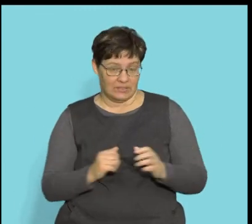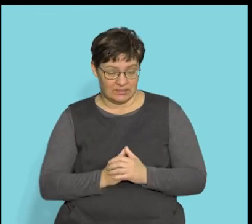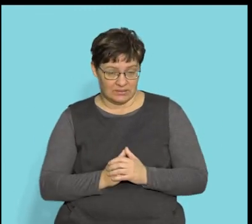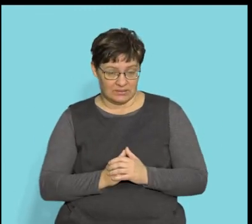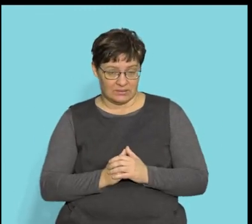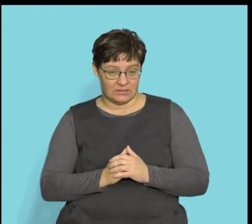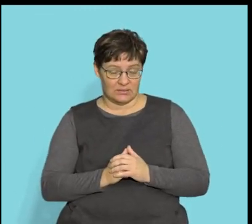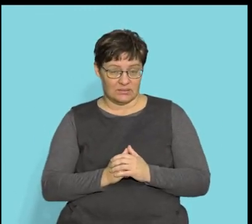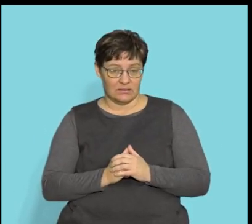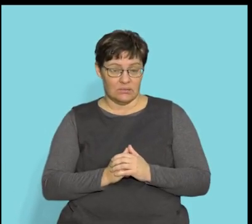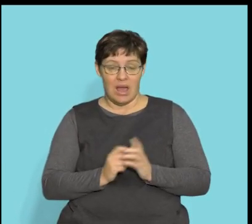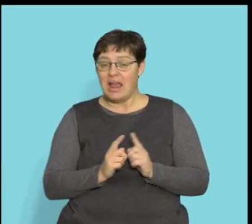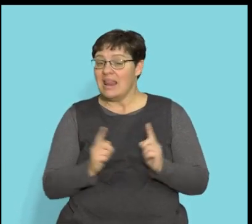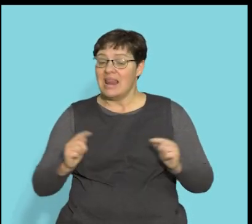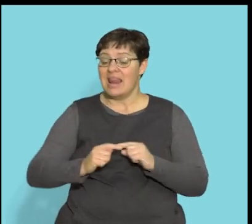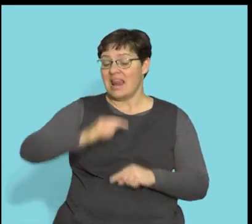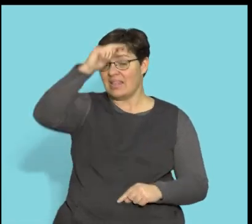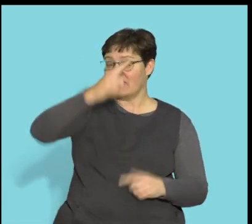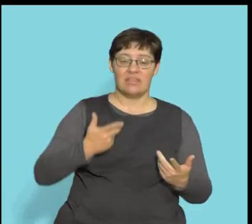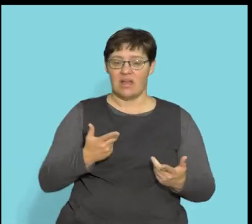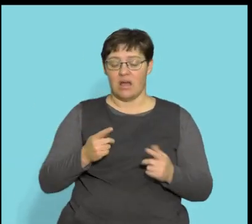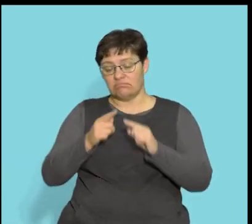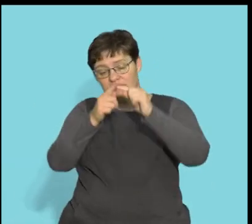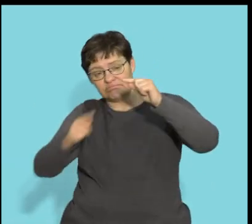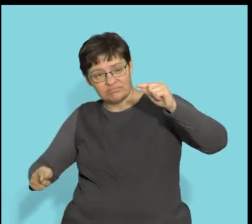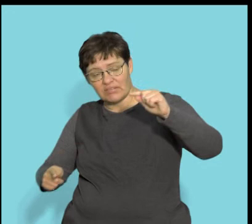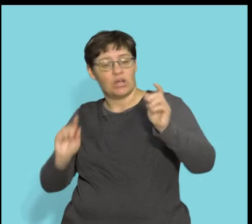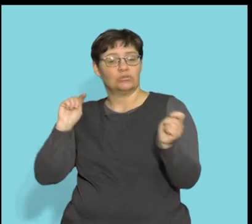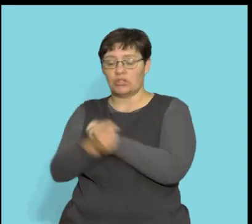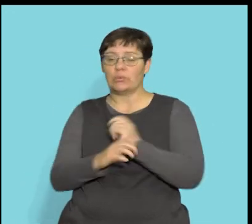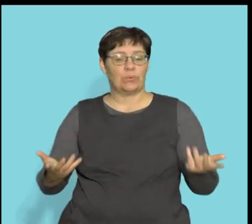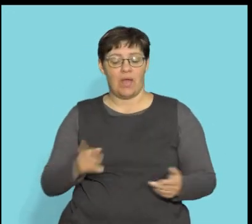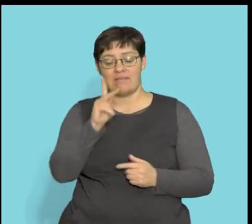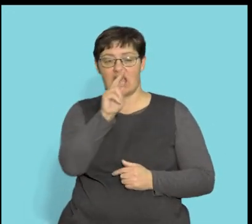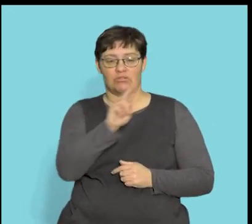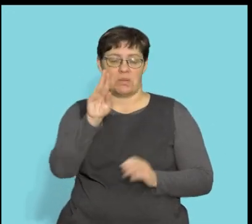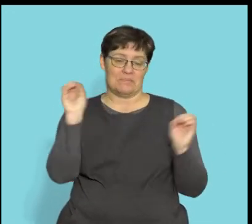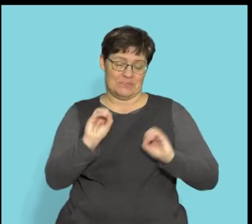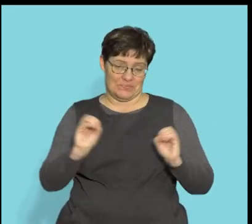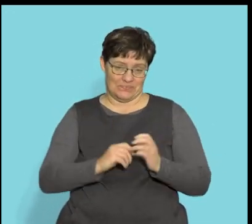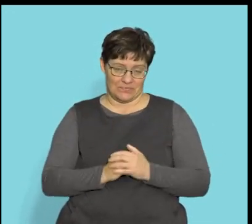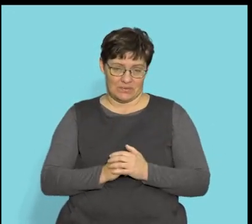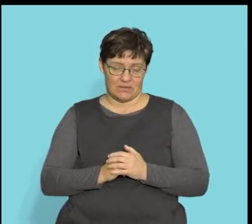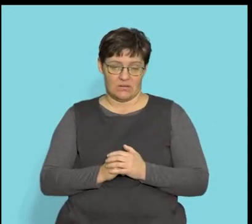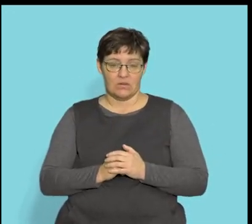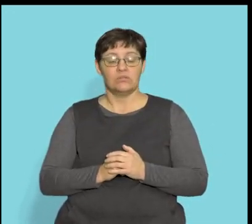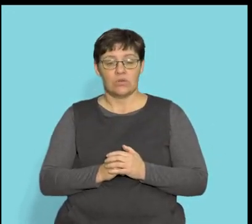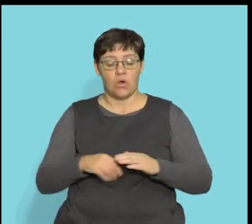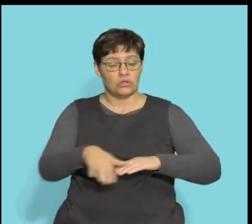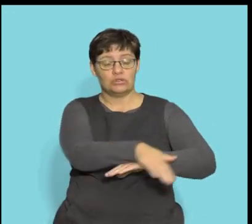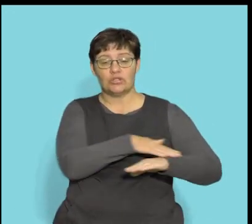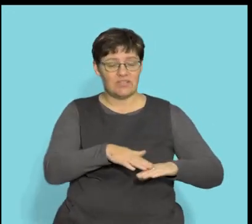changed. So because my length has not changed, this is not a k squared. So the surface area